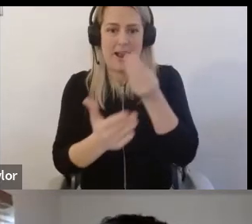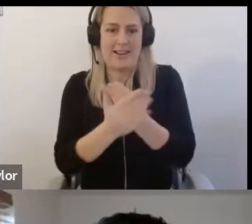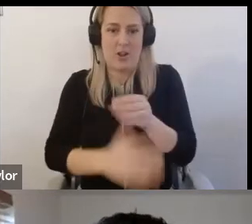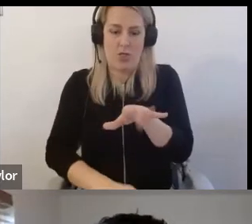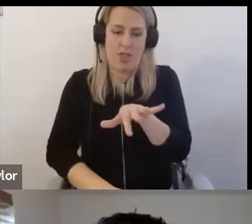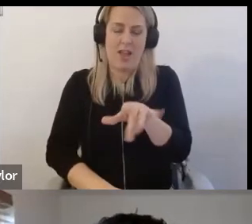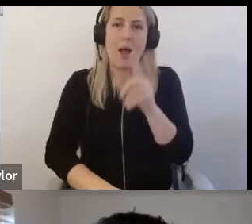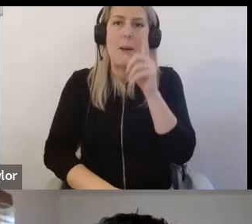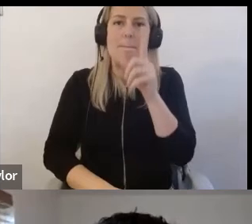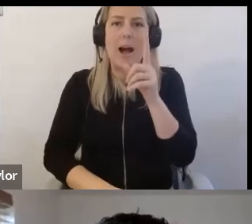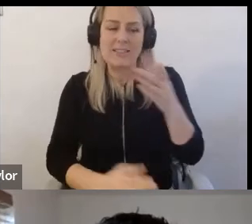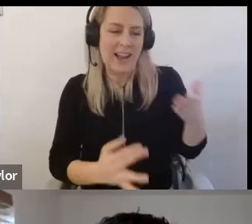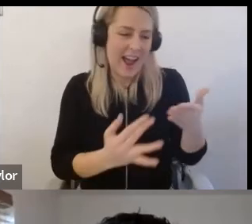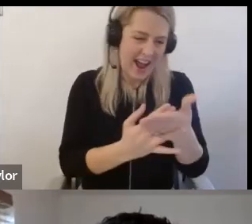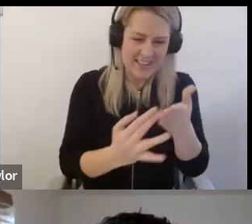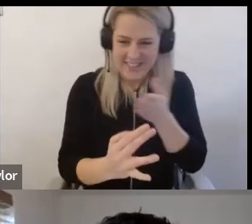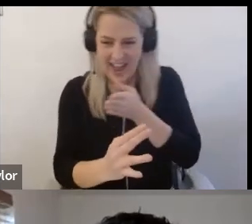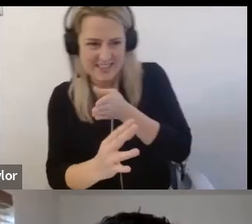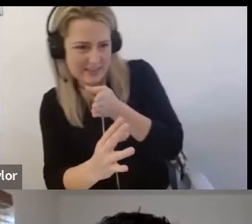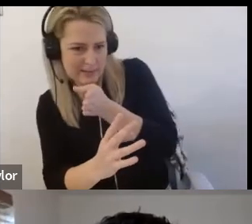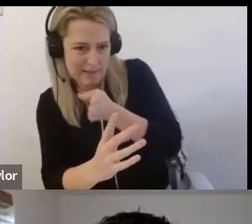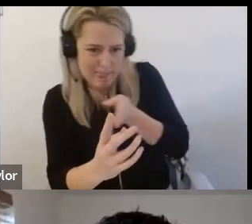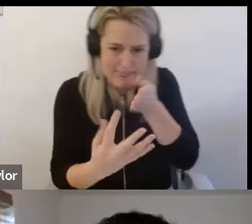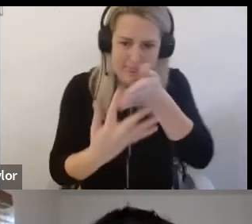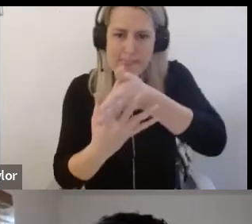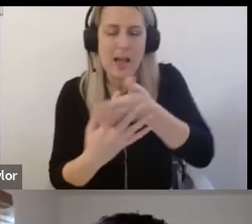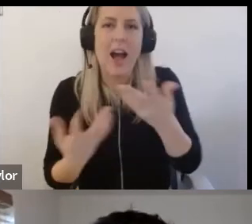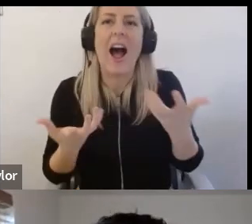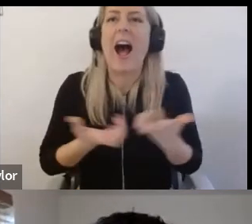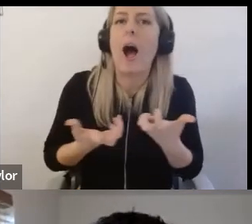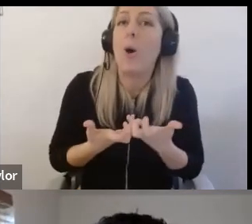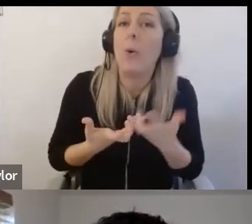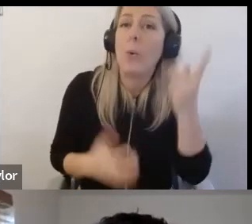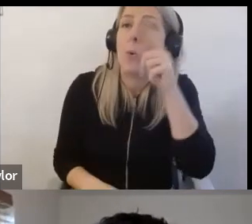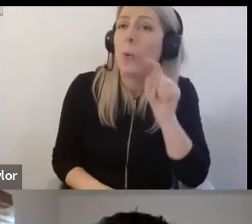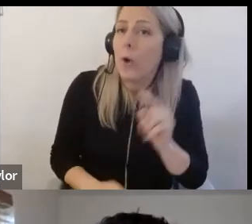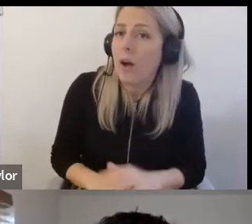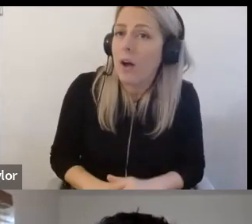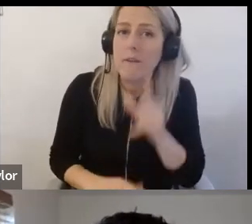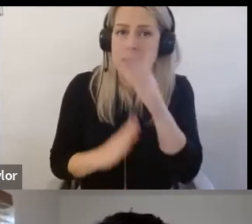thinking, Rick, about your example of the small rural school, and